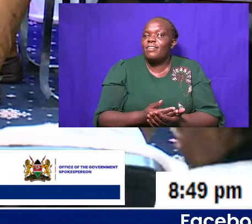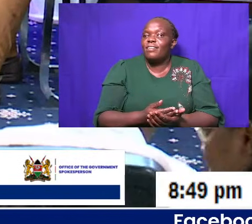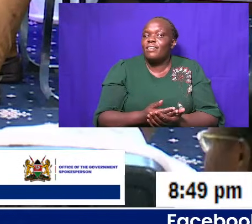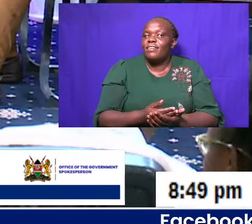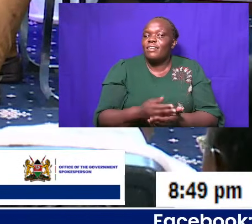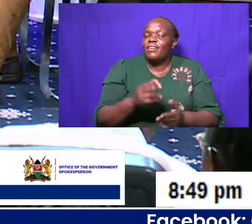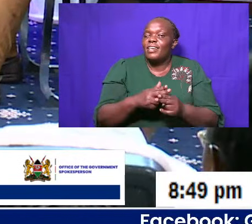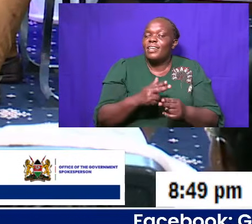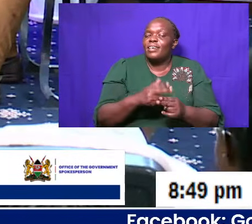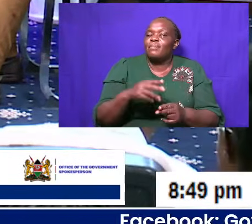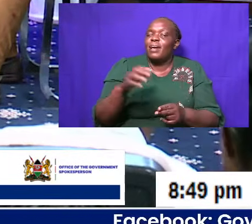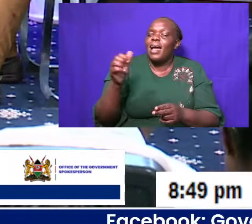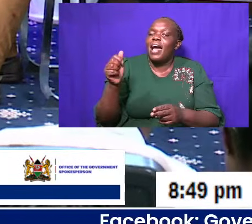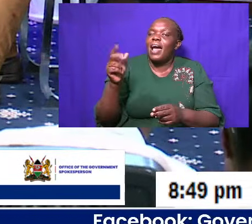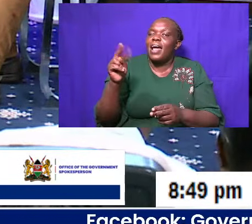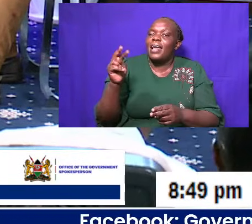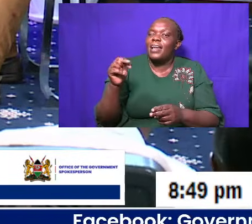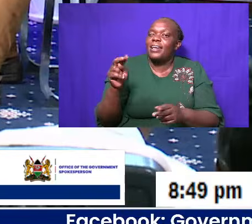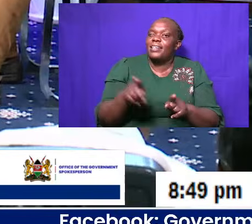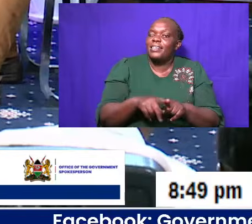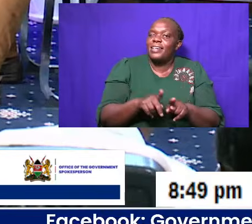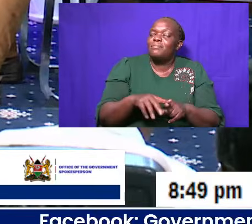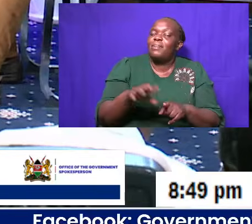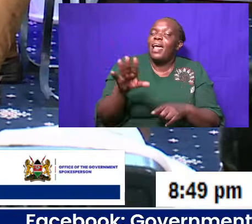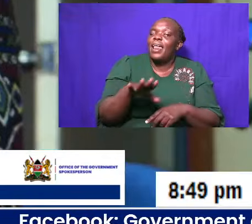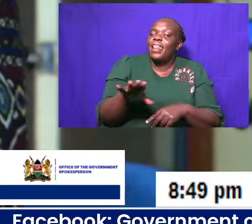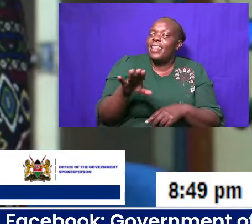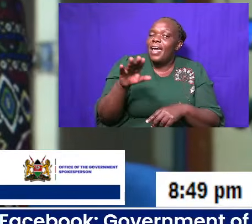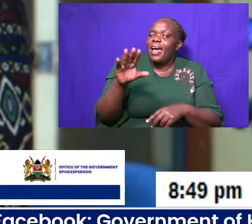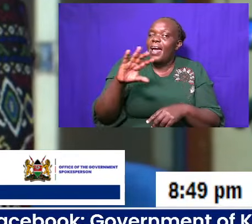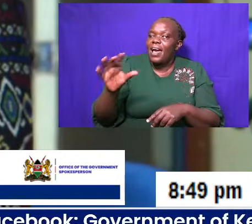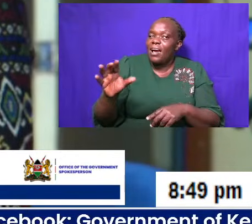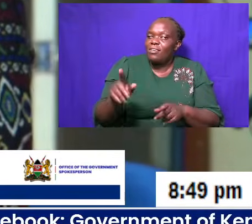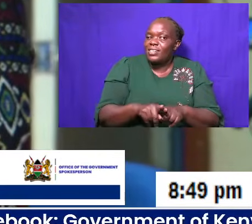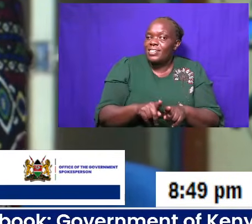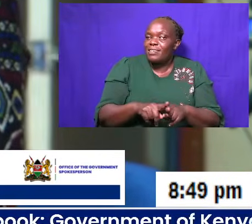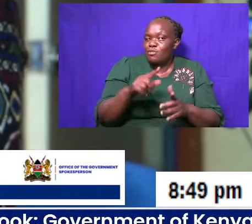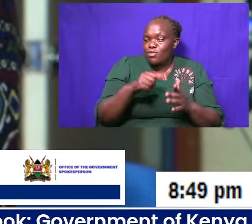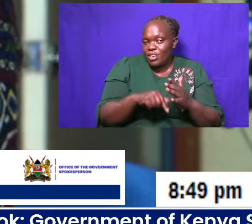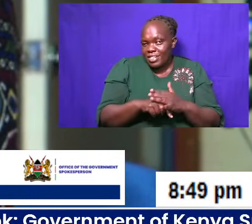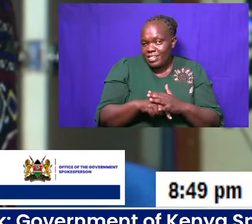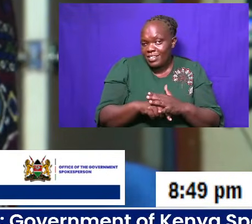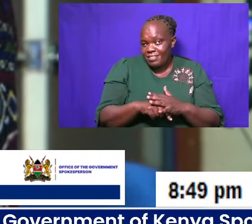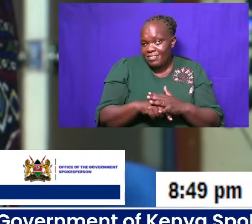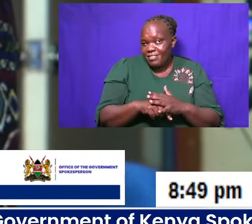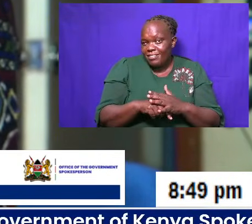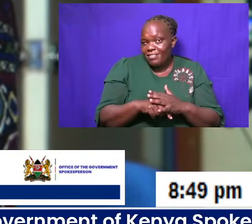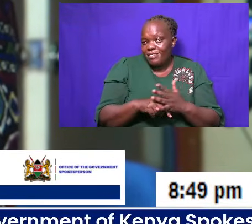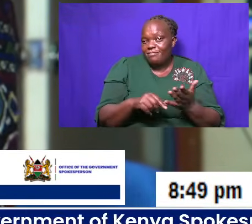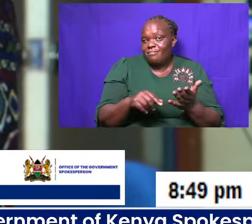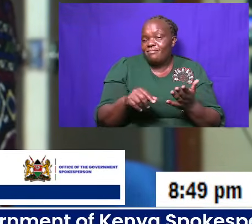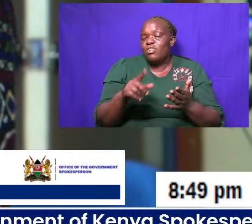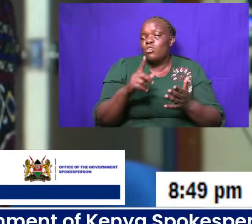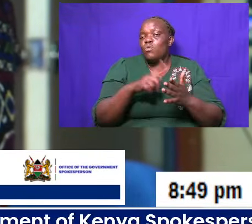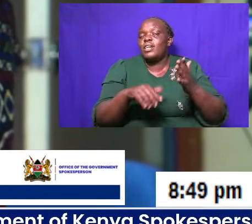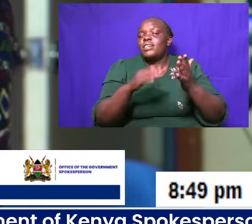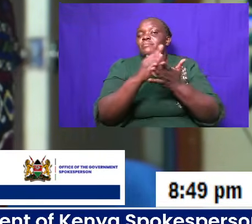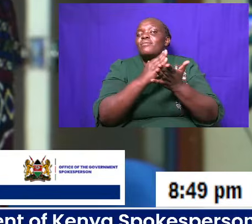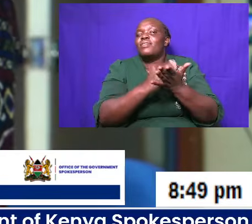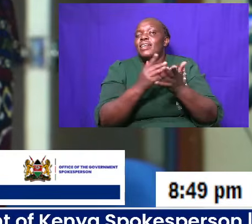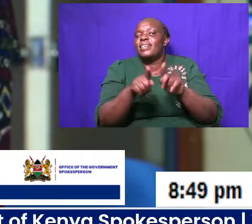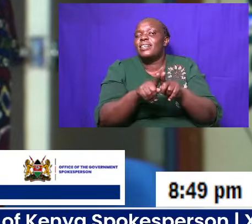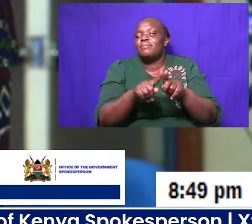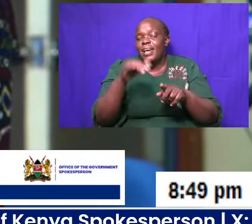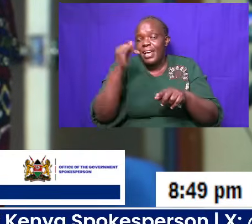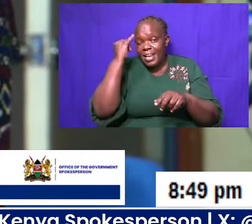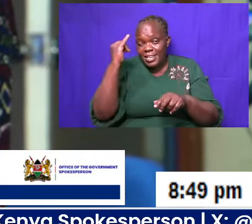My name is Anne Kamau from Trans Nzoia County. My question is, what programs and initiatives